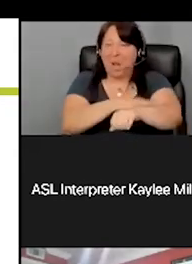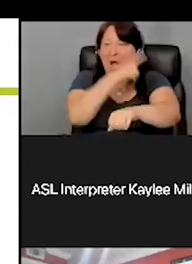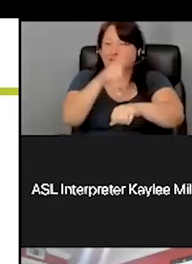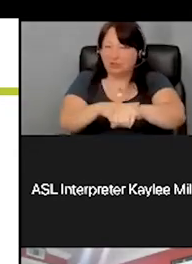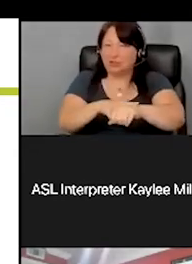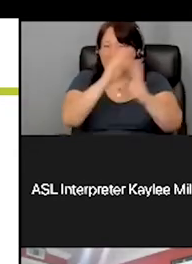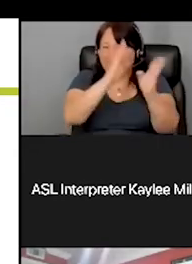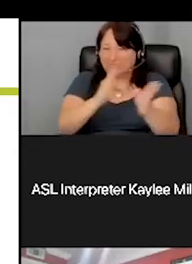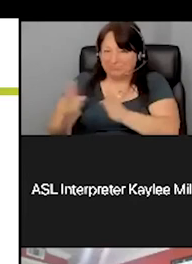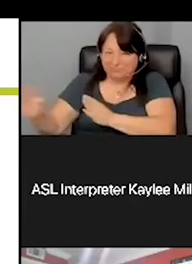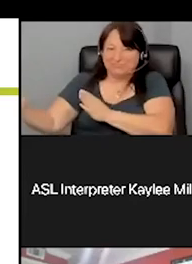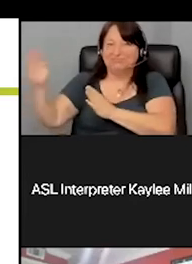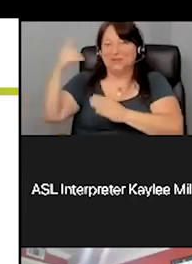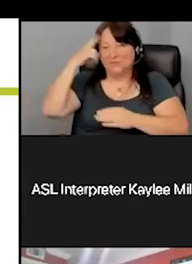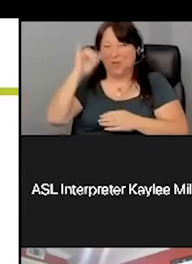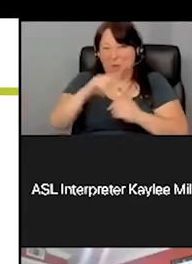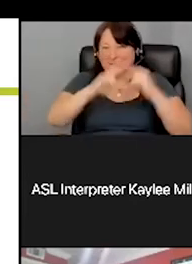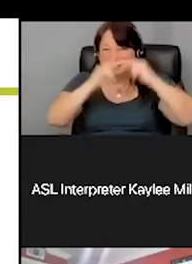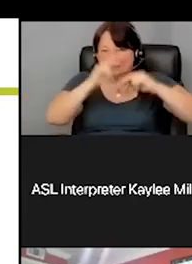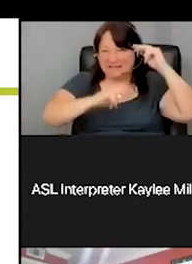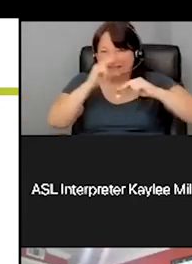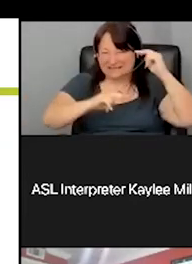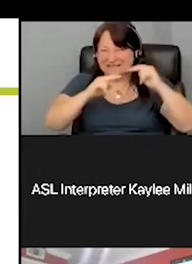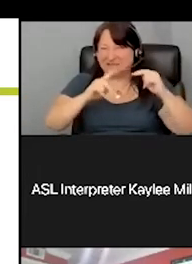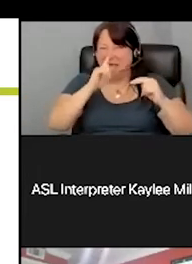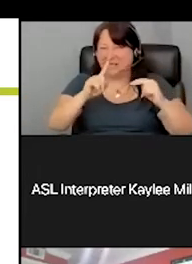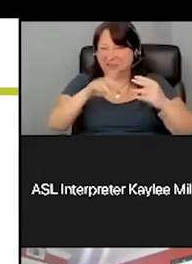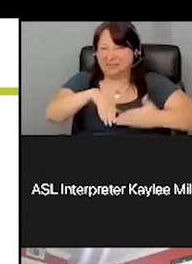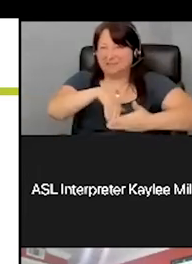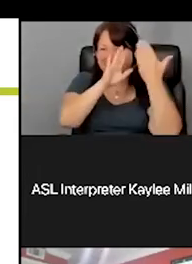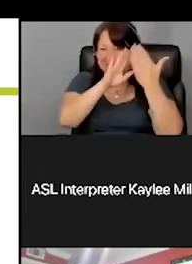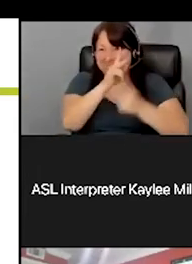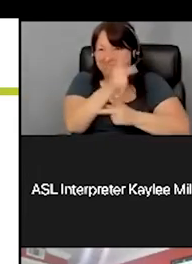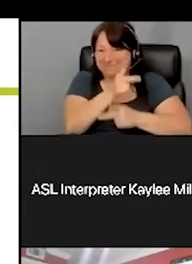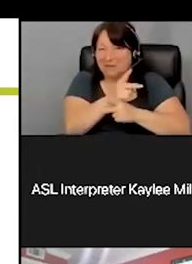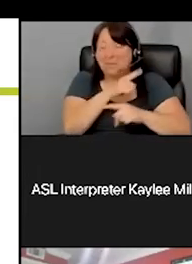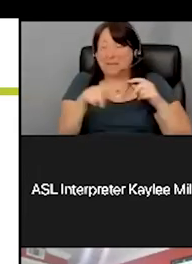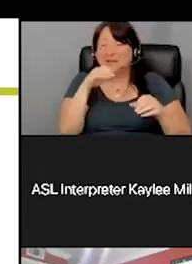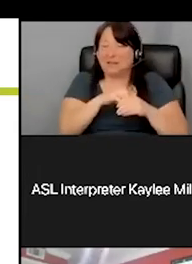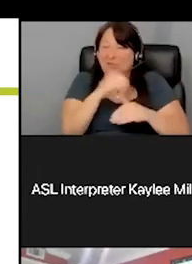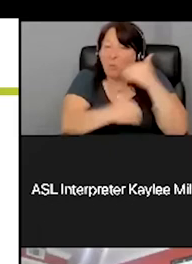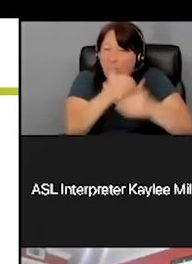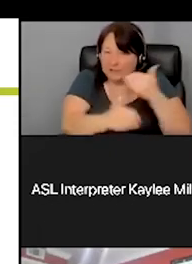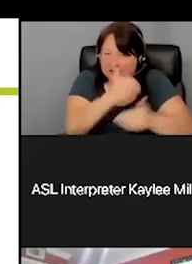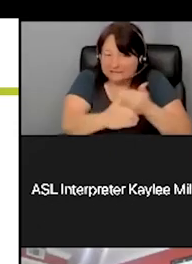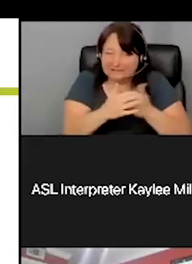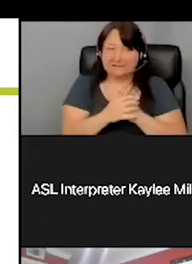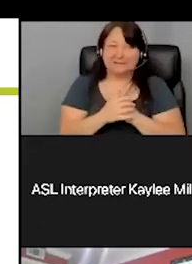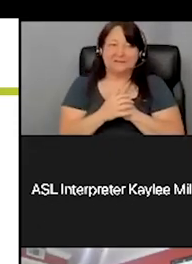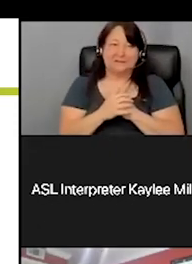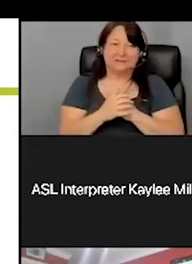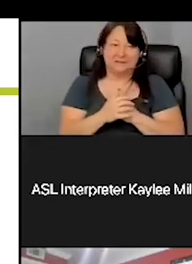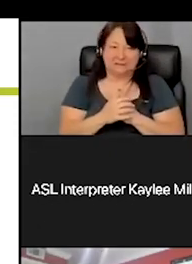dates for those buildings to actually be addressed, but it is in the works. And then, you know,